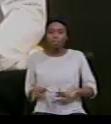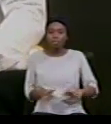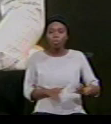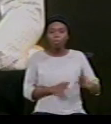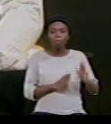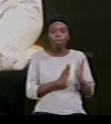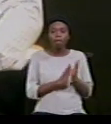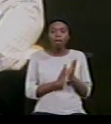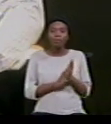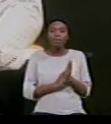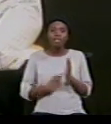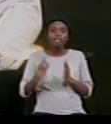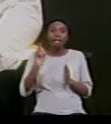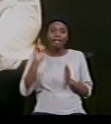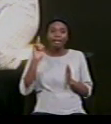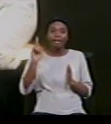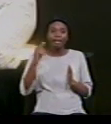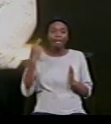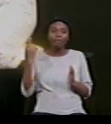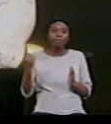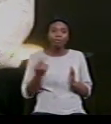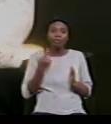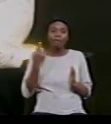blessings flow